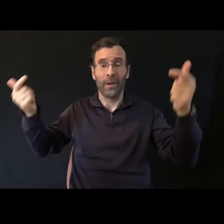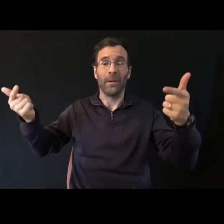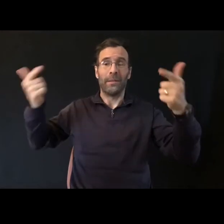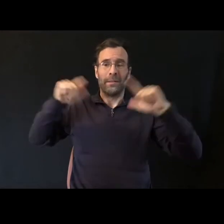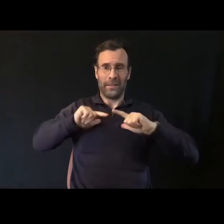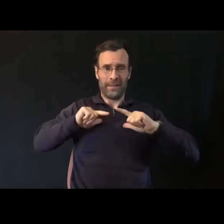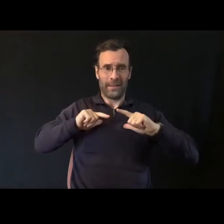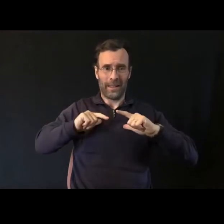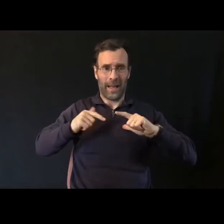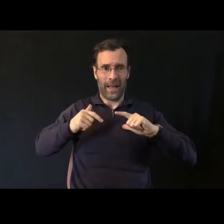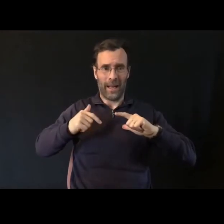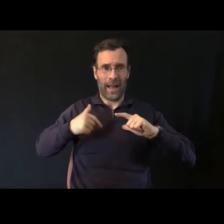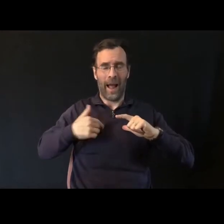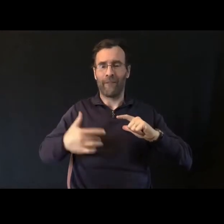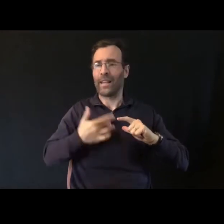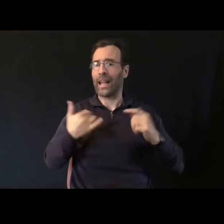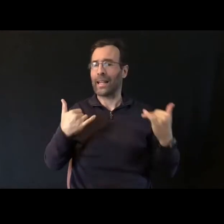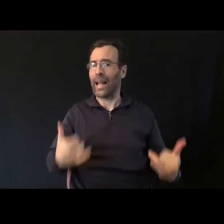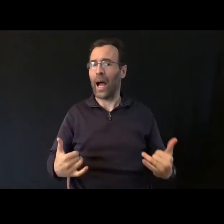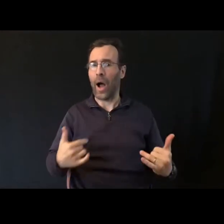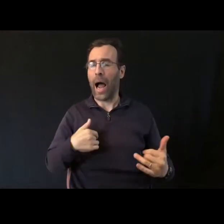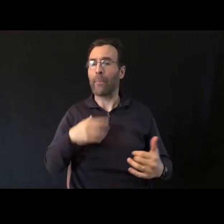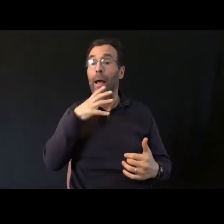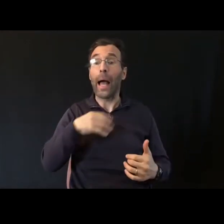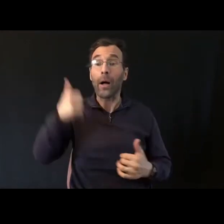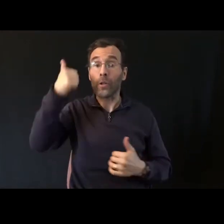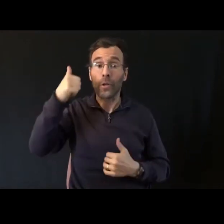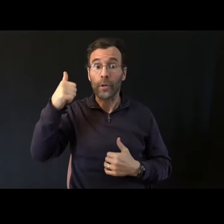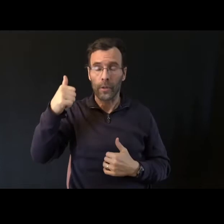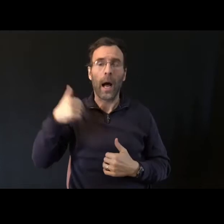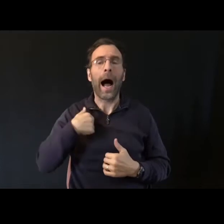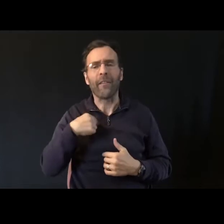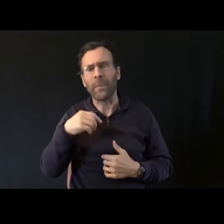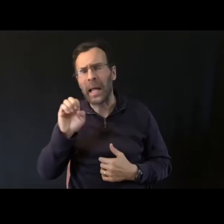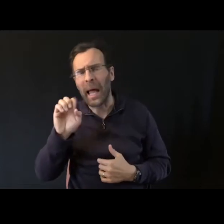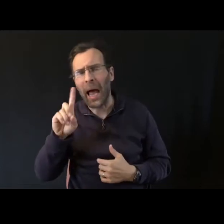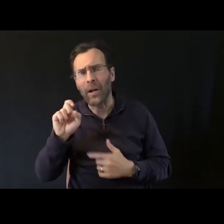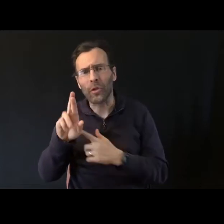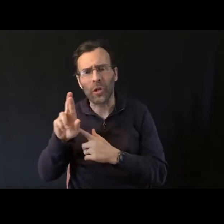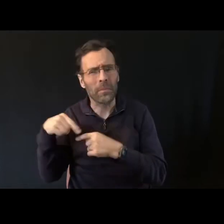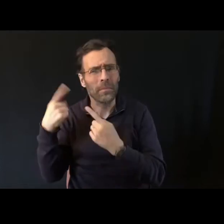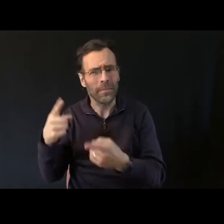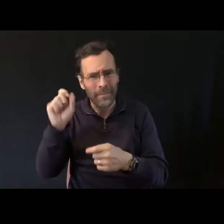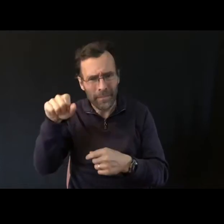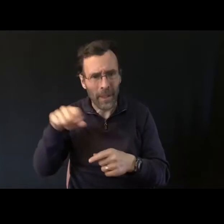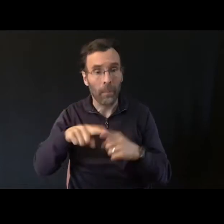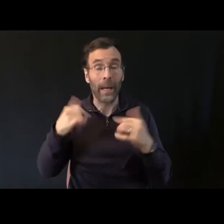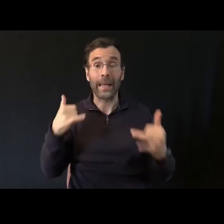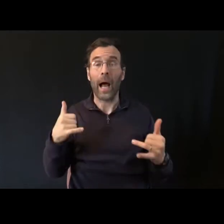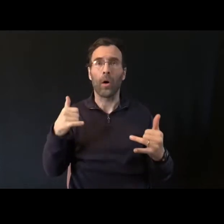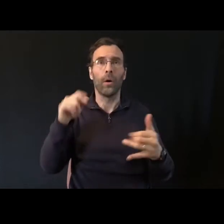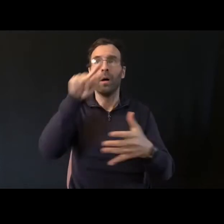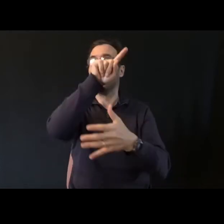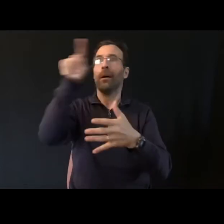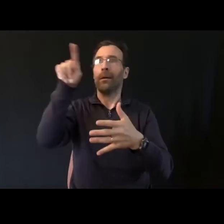now I'm officially the elder, even though I've been an elder, but it's like, no, it's like even a